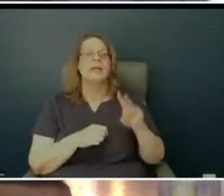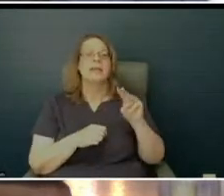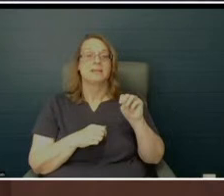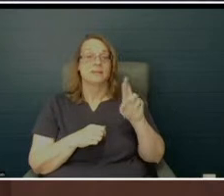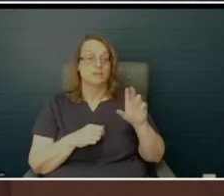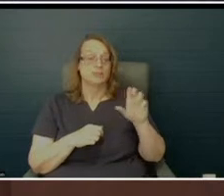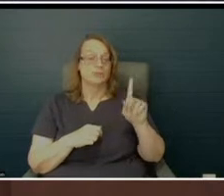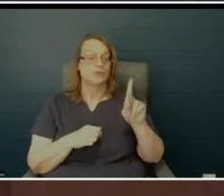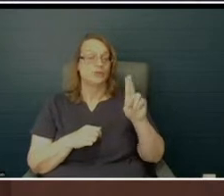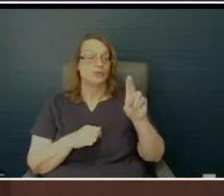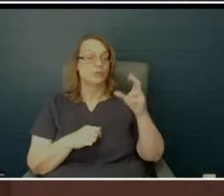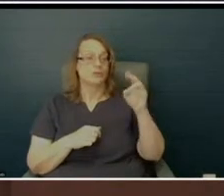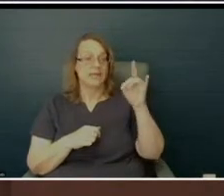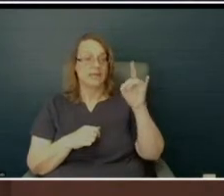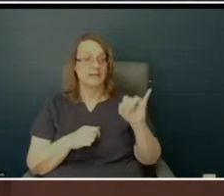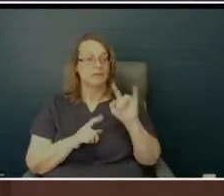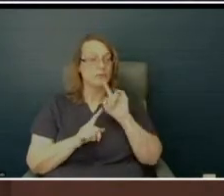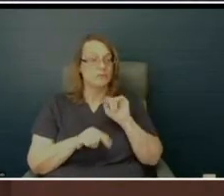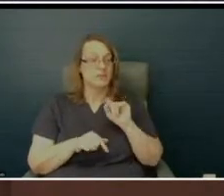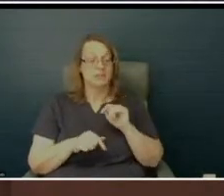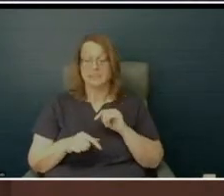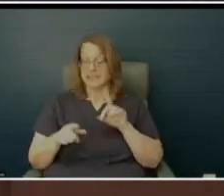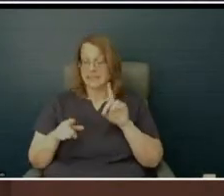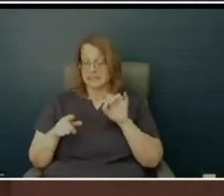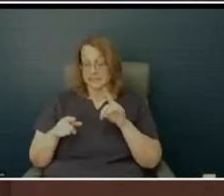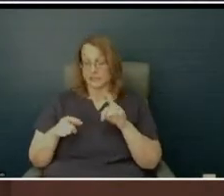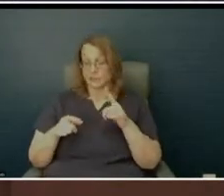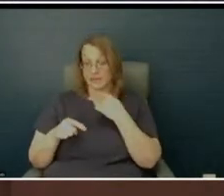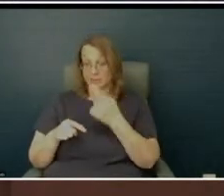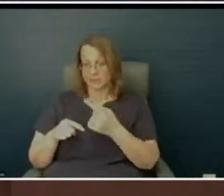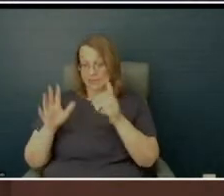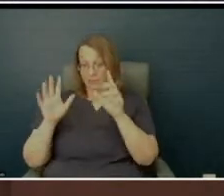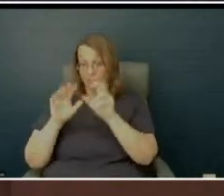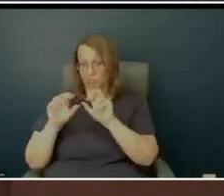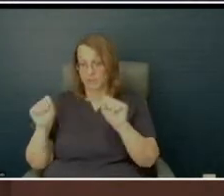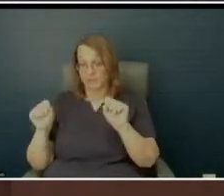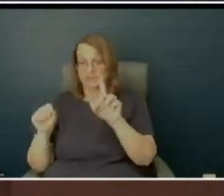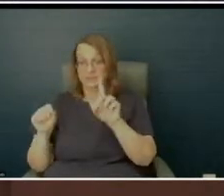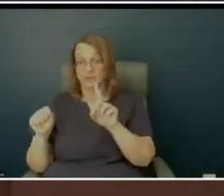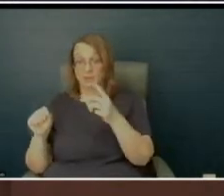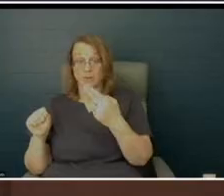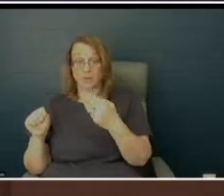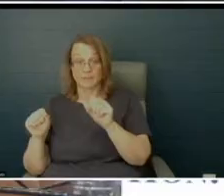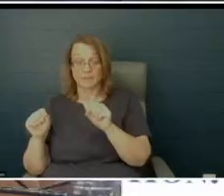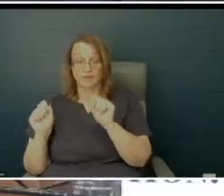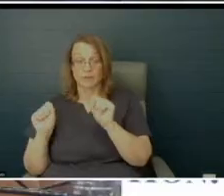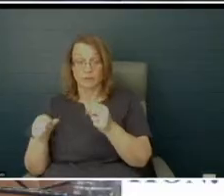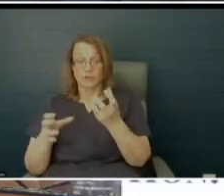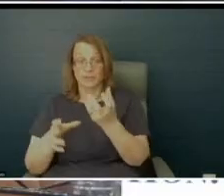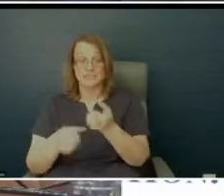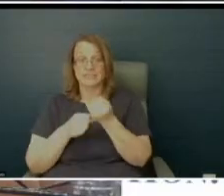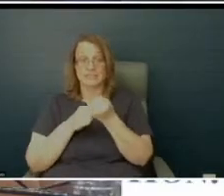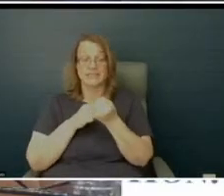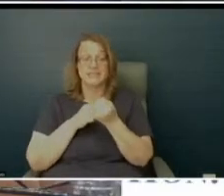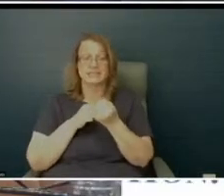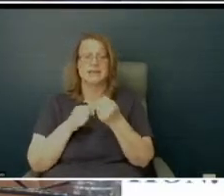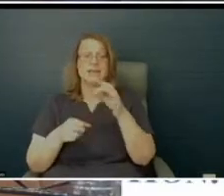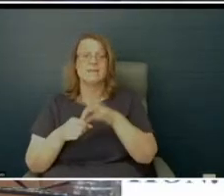Mr. Rosen, did you ever tell the president that the Department of Homeland Security could seize voting machines? No, certainly